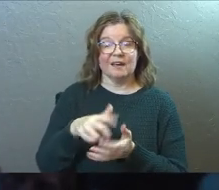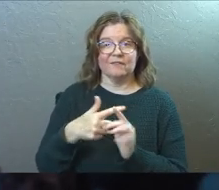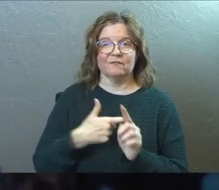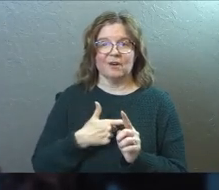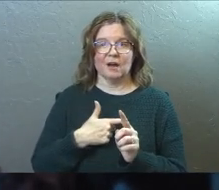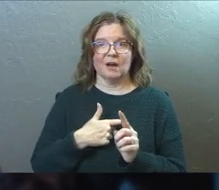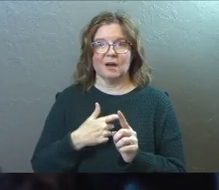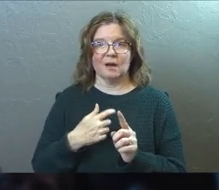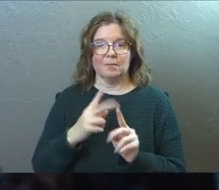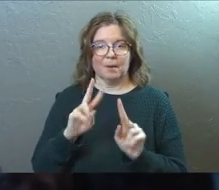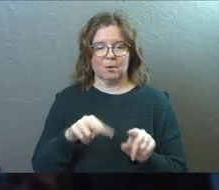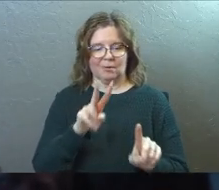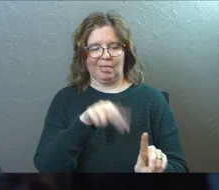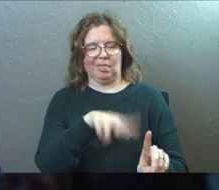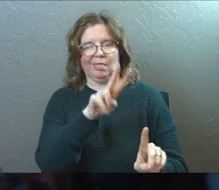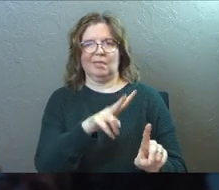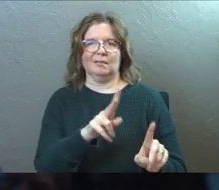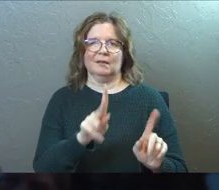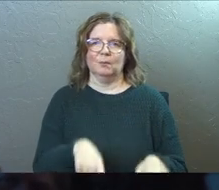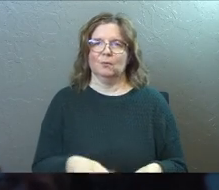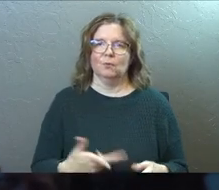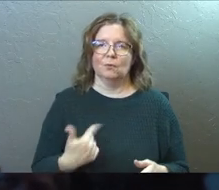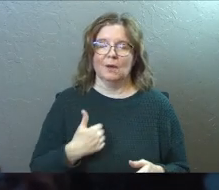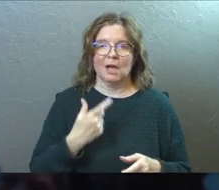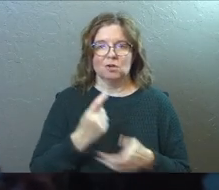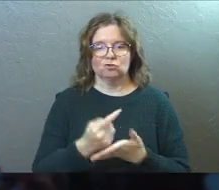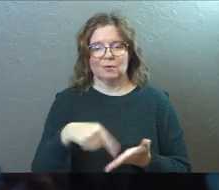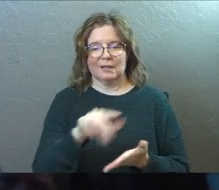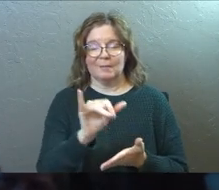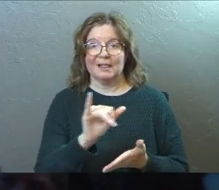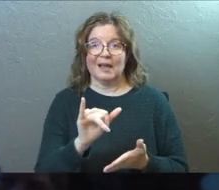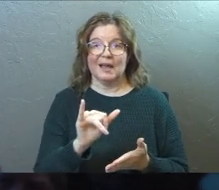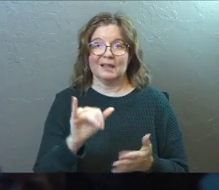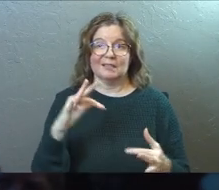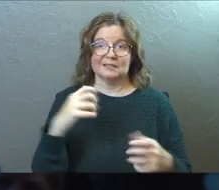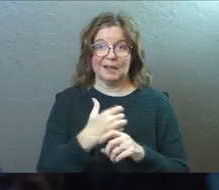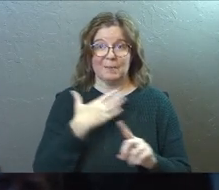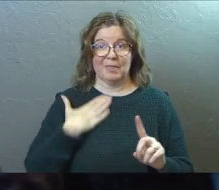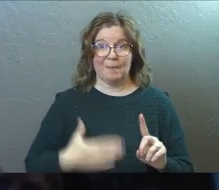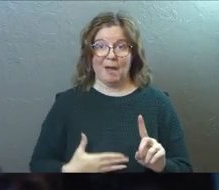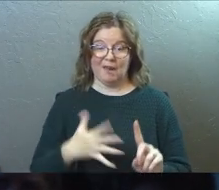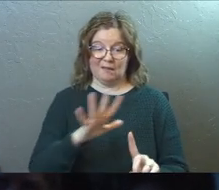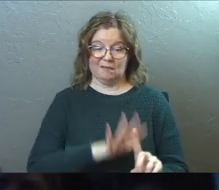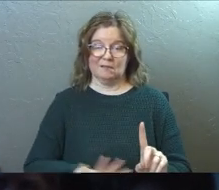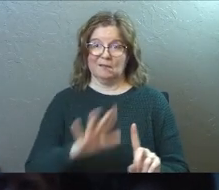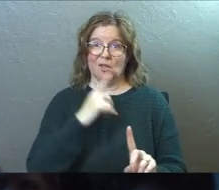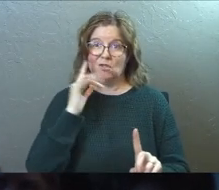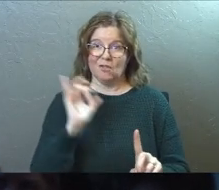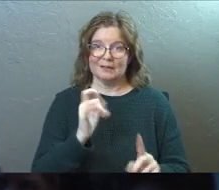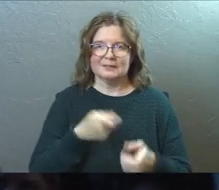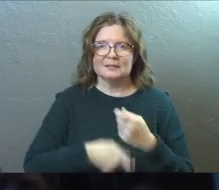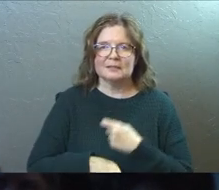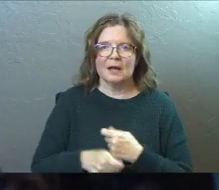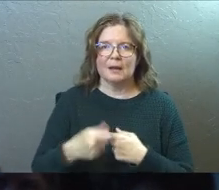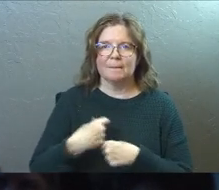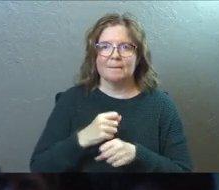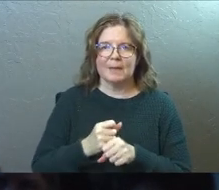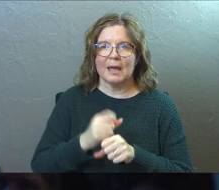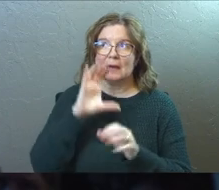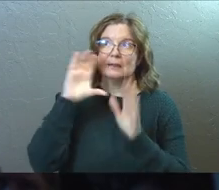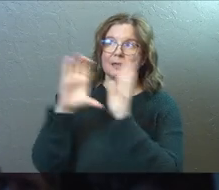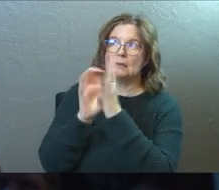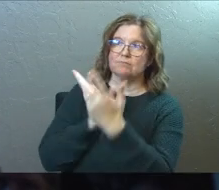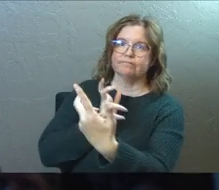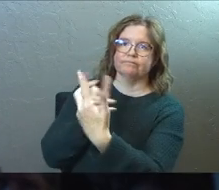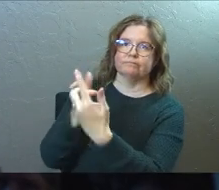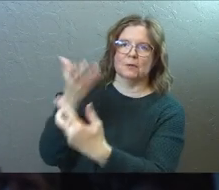of objectifying people and treating them like they're the sum of their body parts instead of made in the image